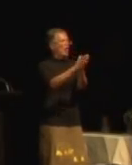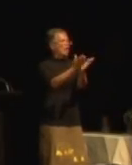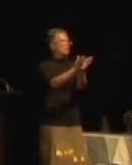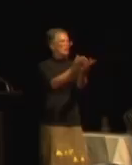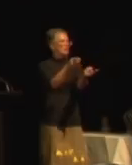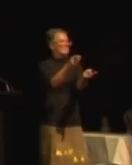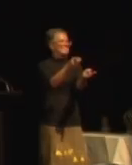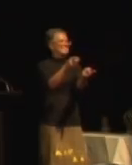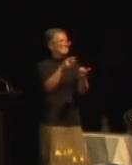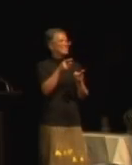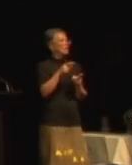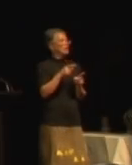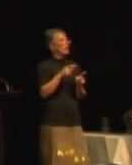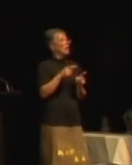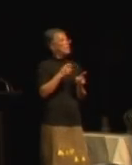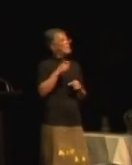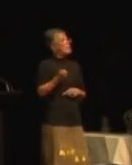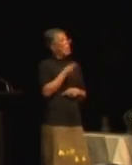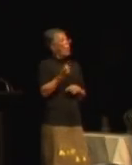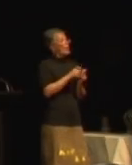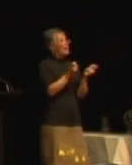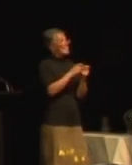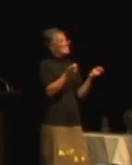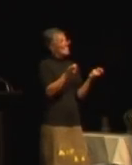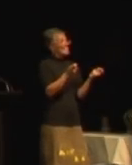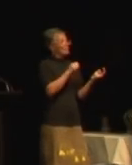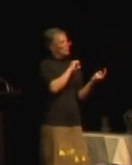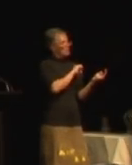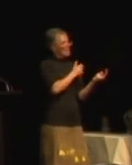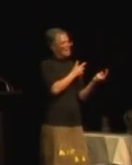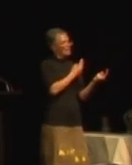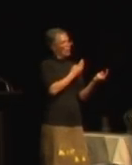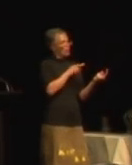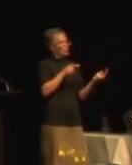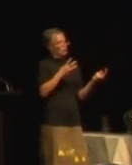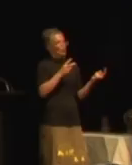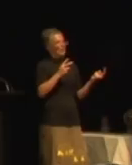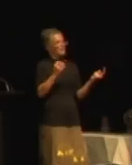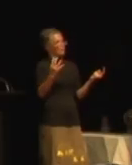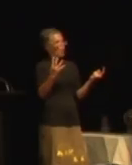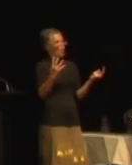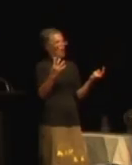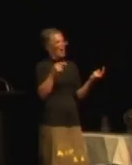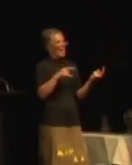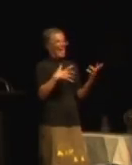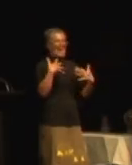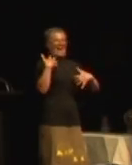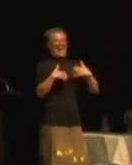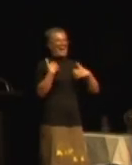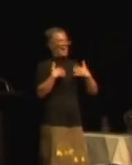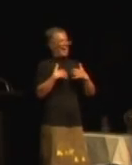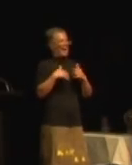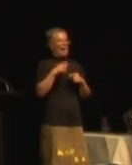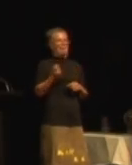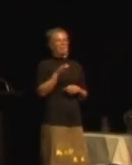Backs, a lesbian porn magazine that ran from 1984 to 2004. For a brief moment, I was really excited. Porn